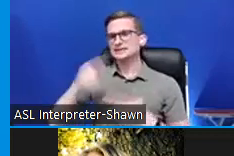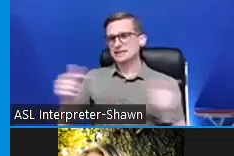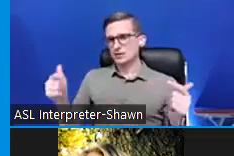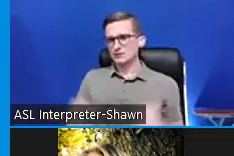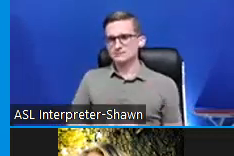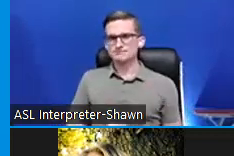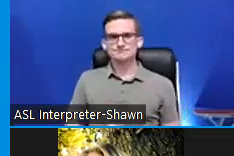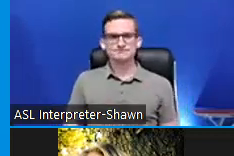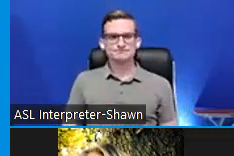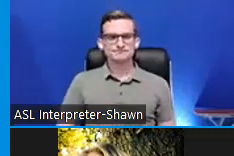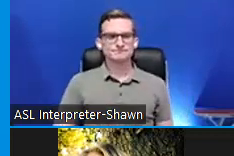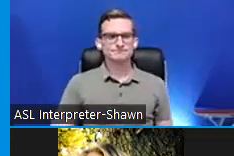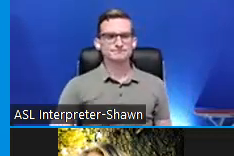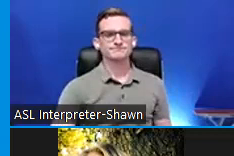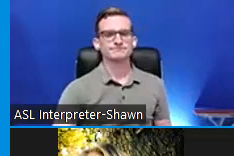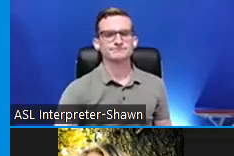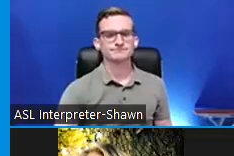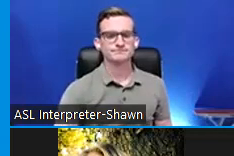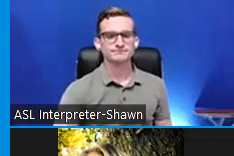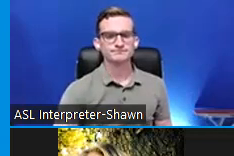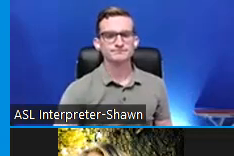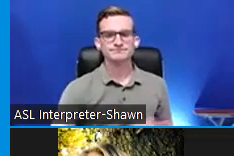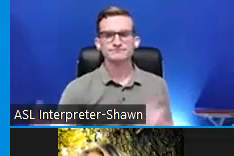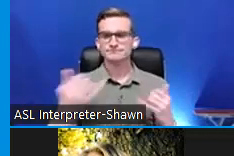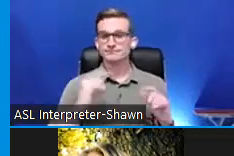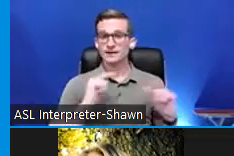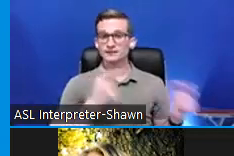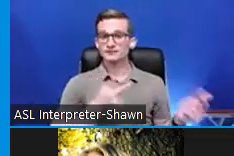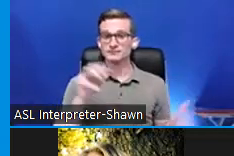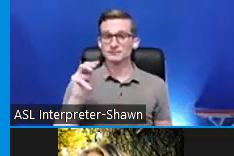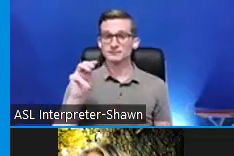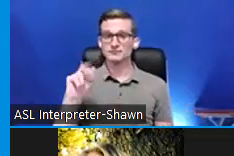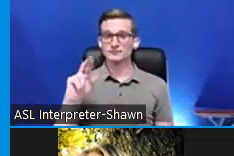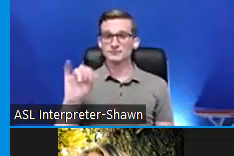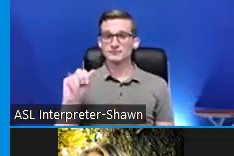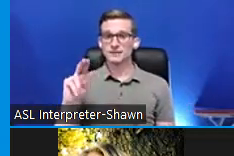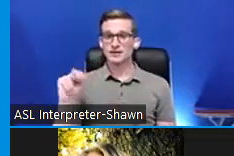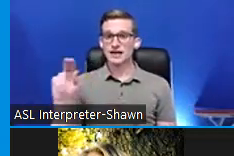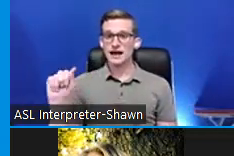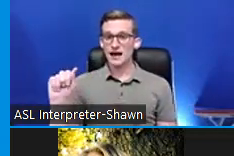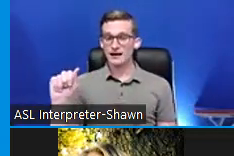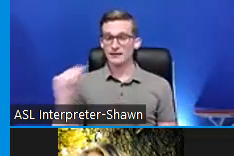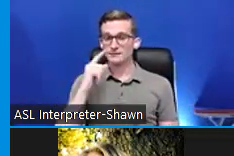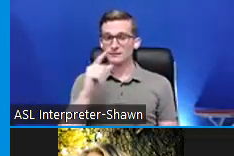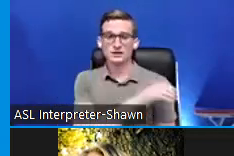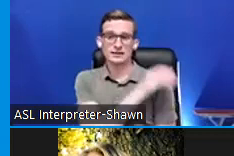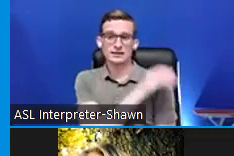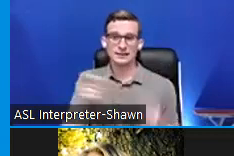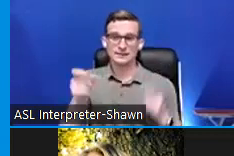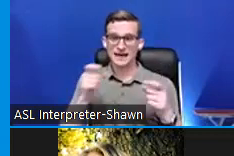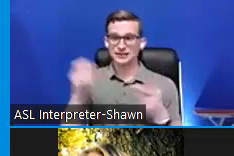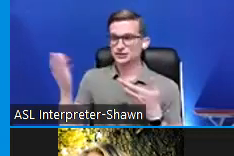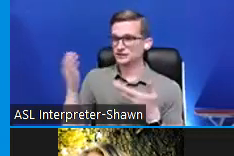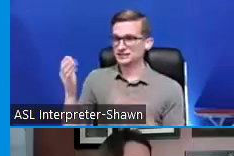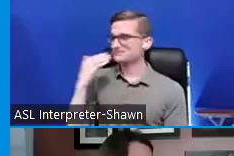I will pass it back to Marianne, I believe, to dive into clinically managed services. Okay, thank you for that,